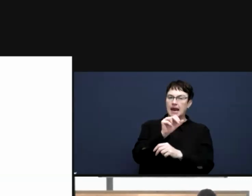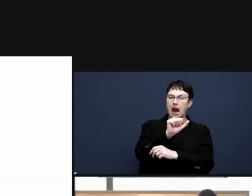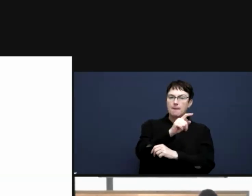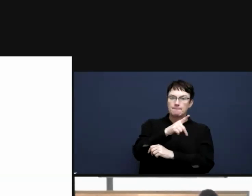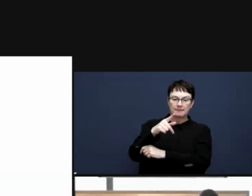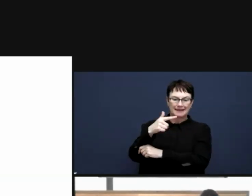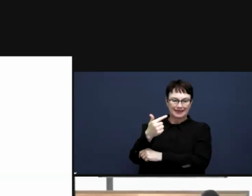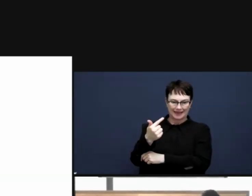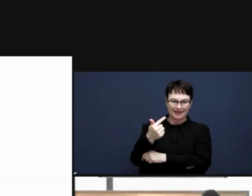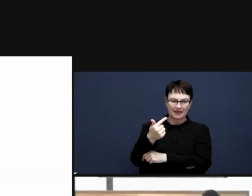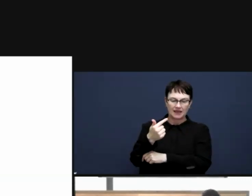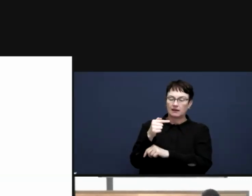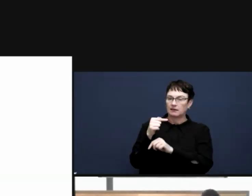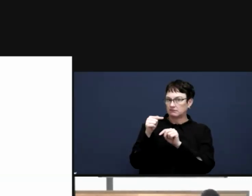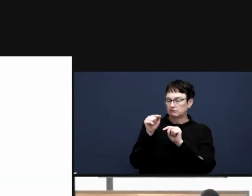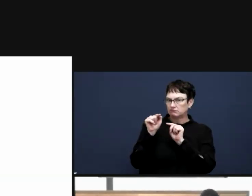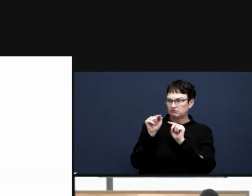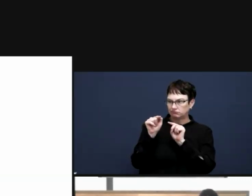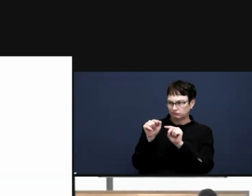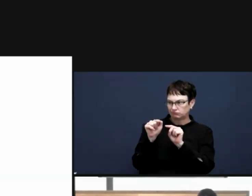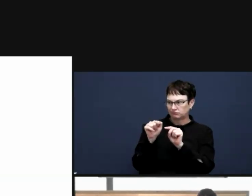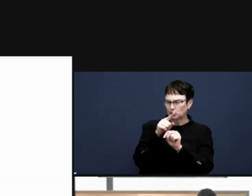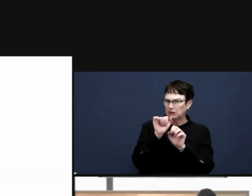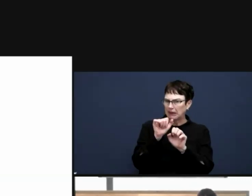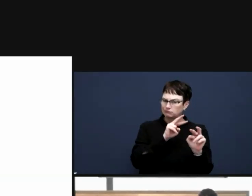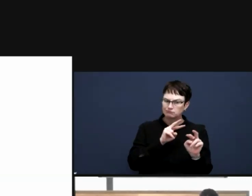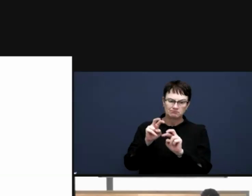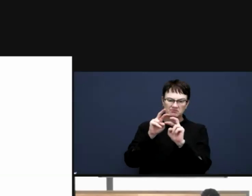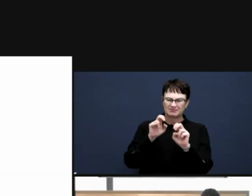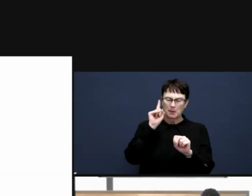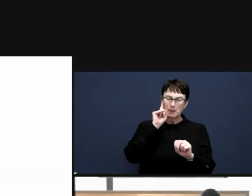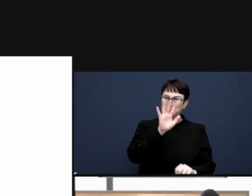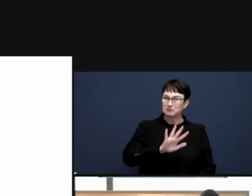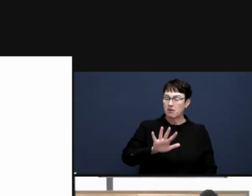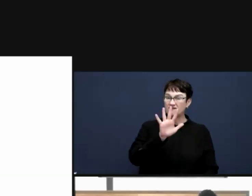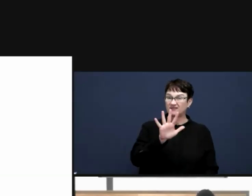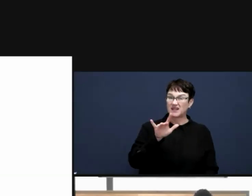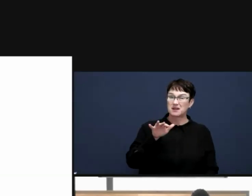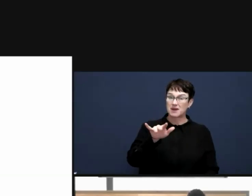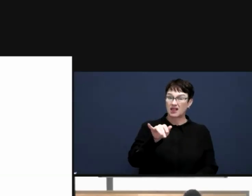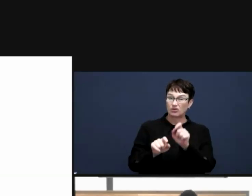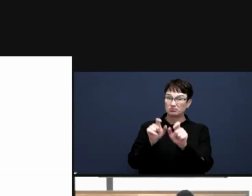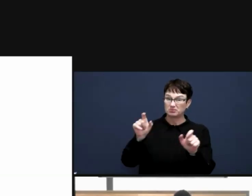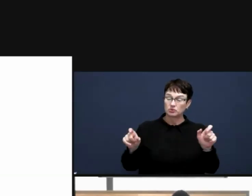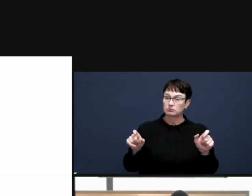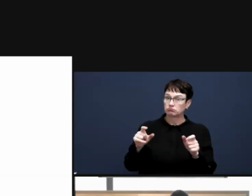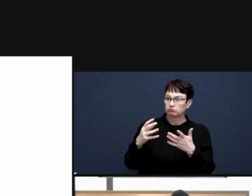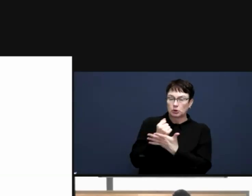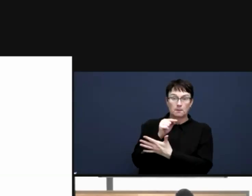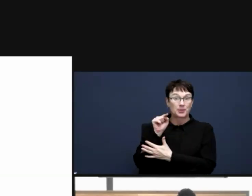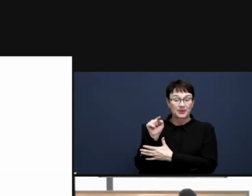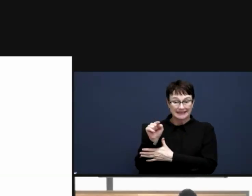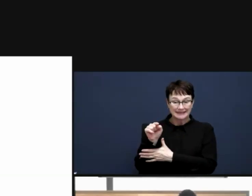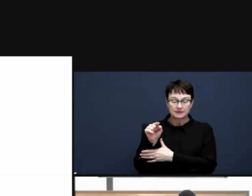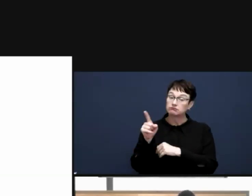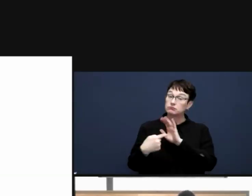Netherlands of about 5 million people, around 30%. So it's quite representative. And what it shows is that, let's